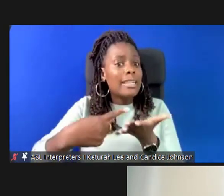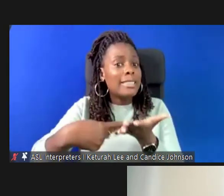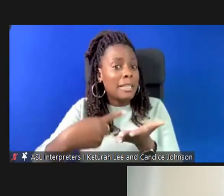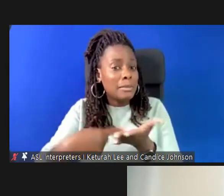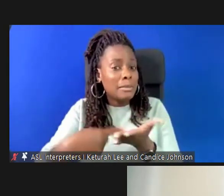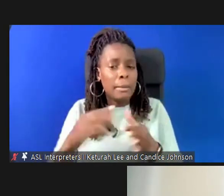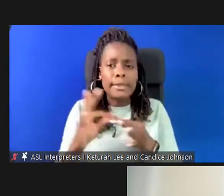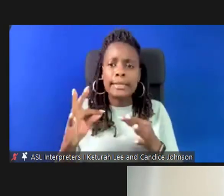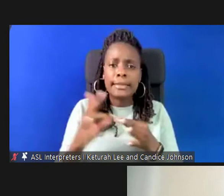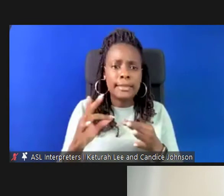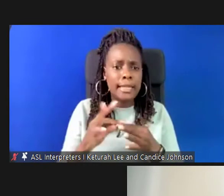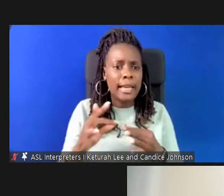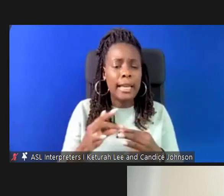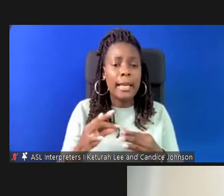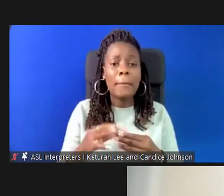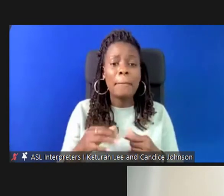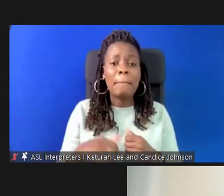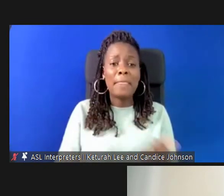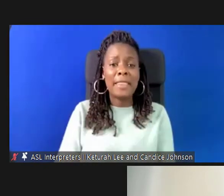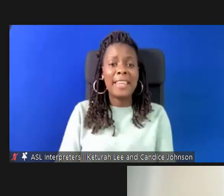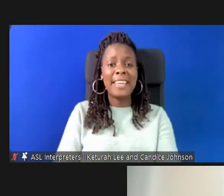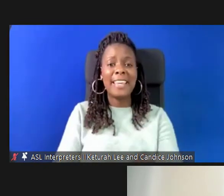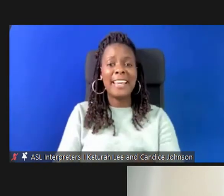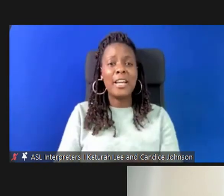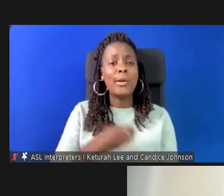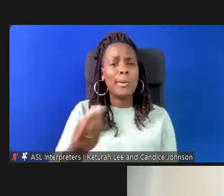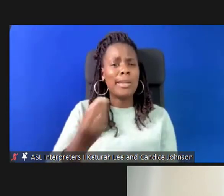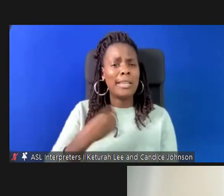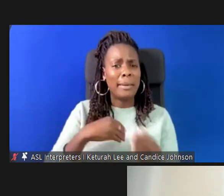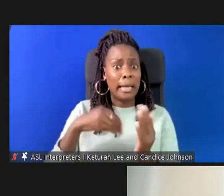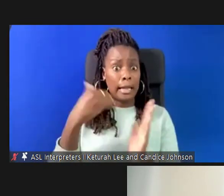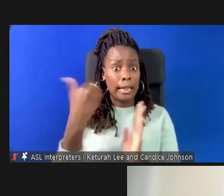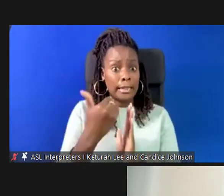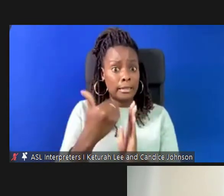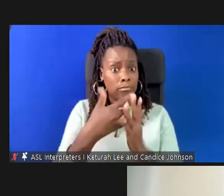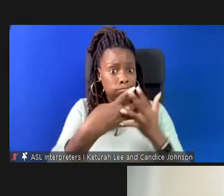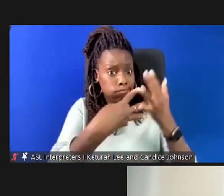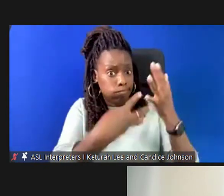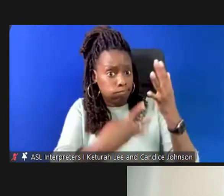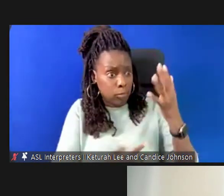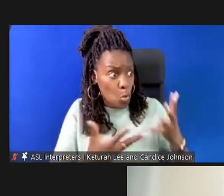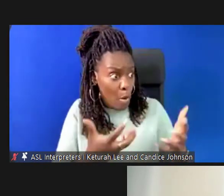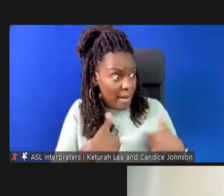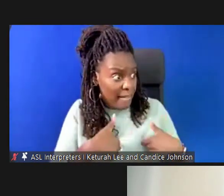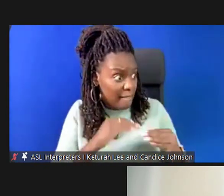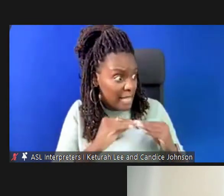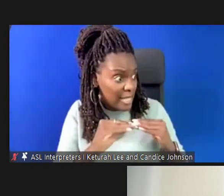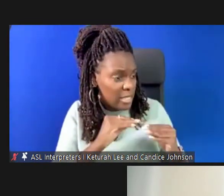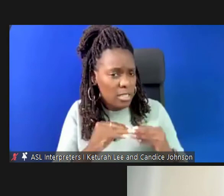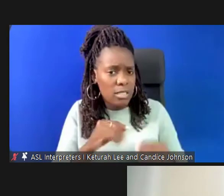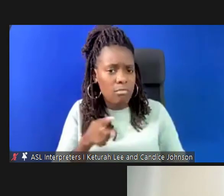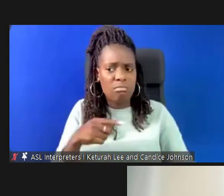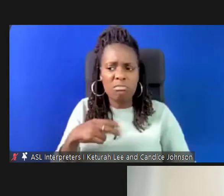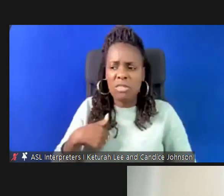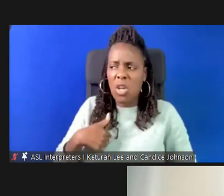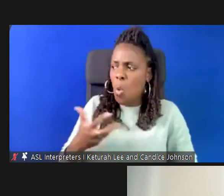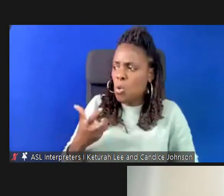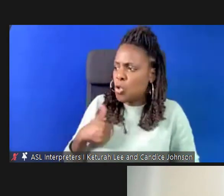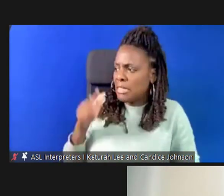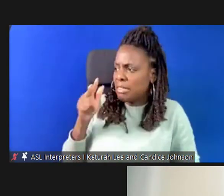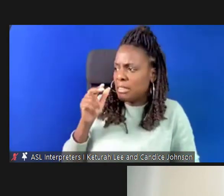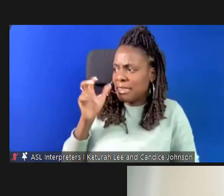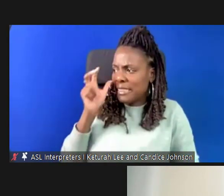just give me a list of all these things. Do you want me to fix it? And often it's like, no, I just want you to know. And I'm like, whoa, thank you for